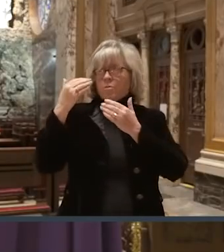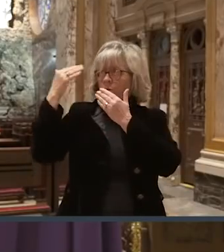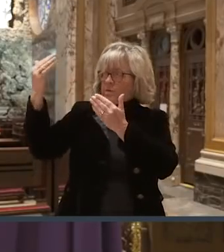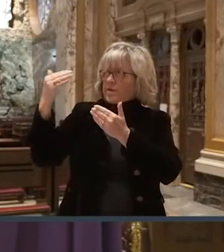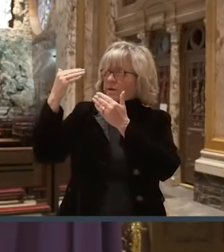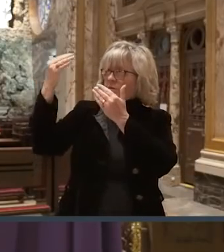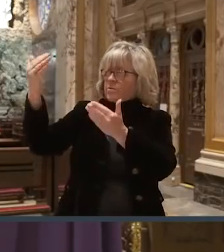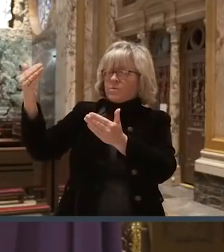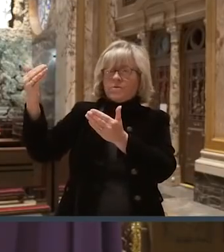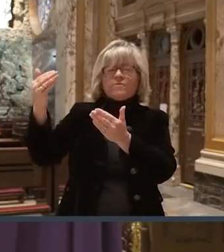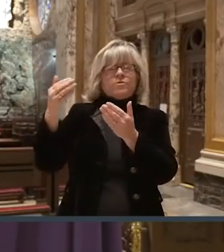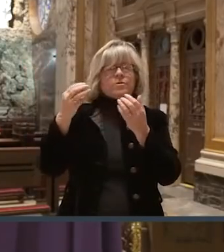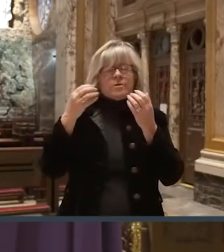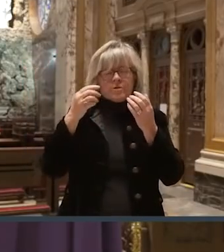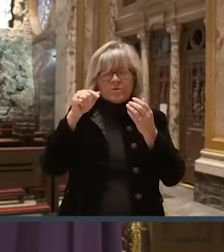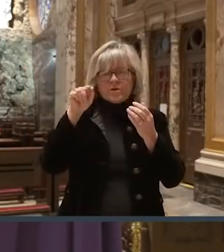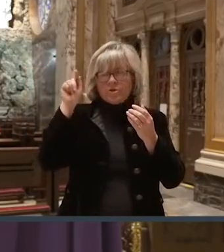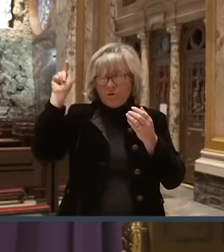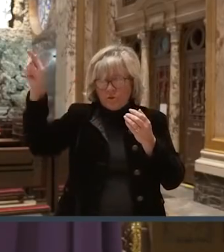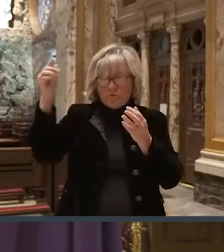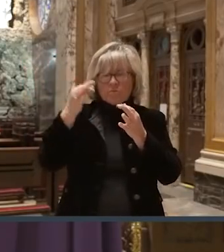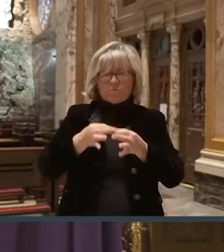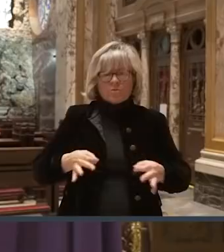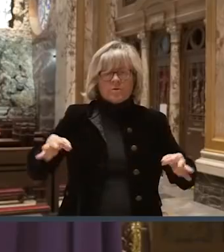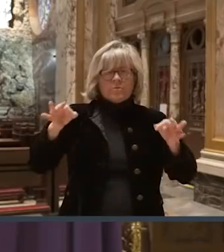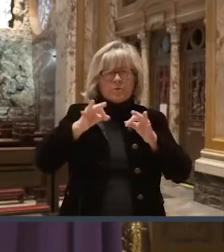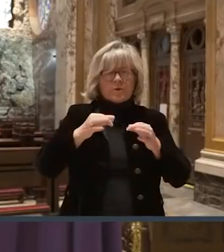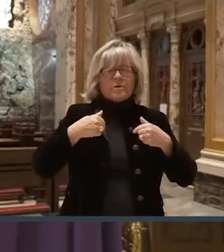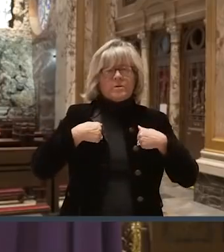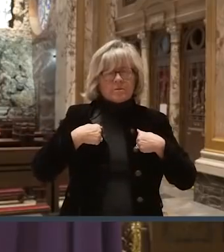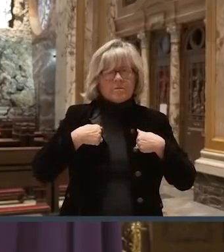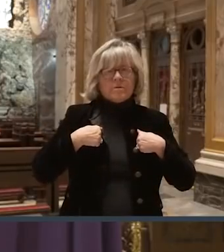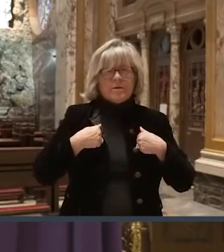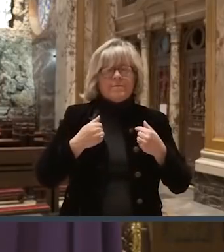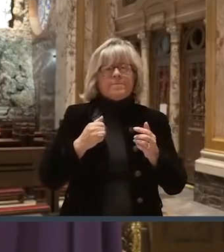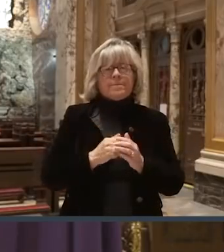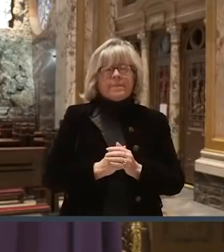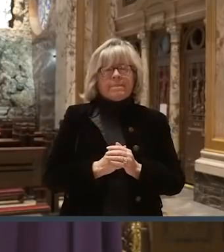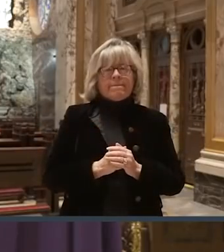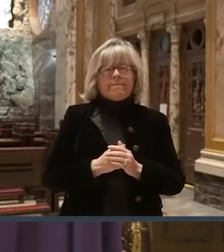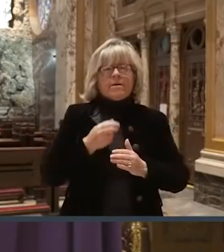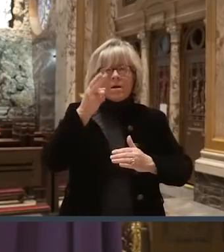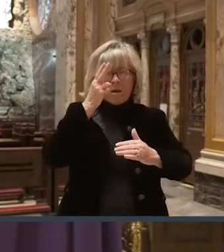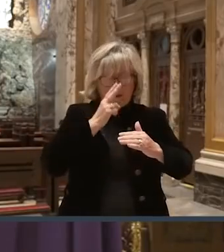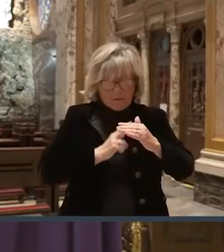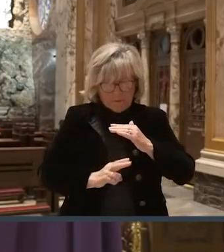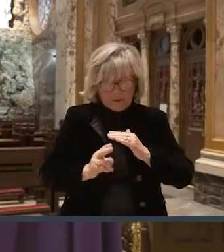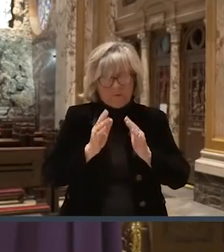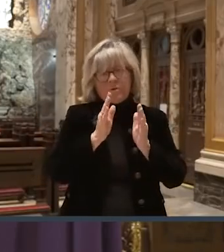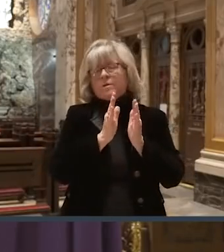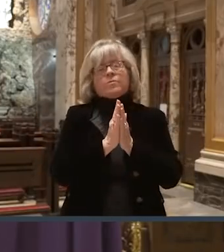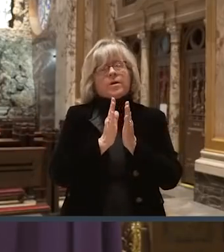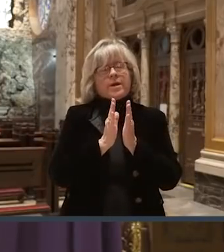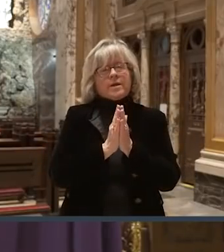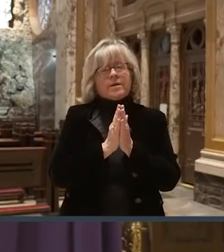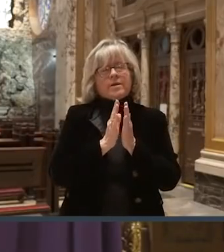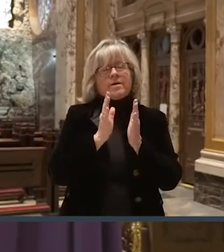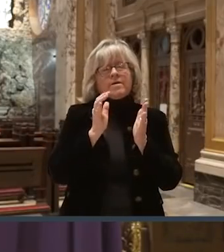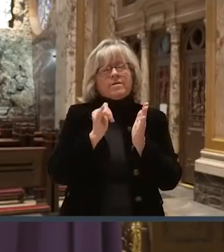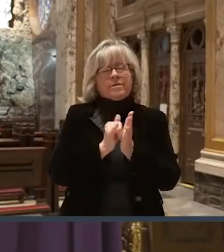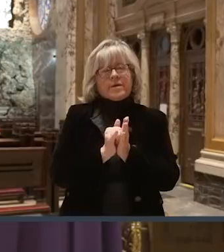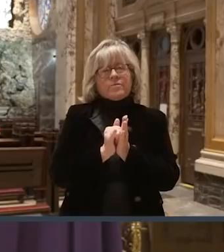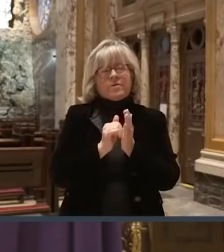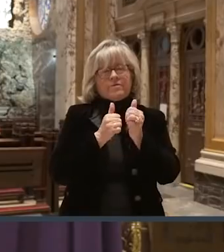thanks that you have held us worthy to be in your presence and minister to you. Humbly we pray that, partaking of the body and blood